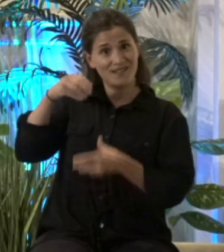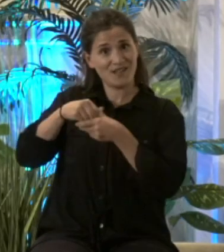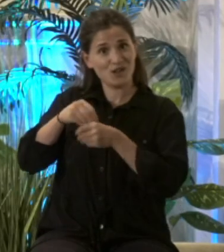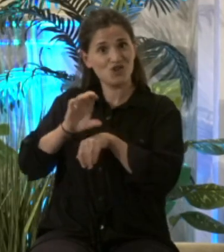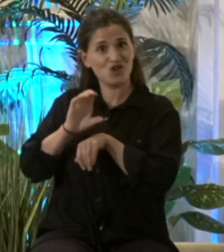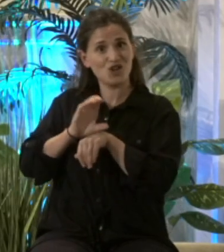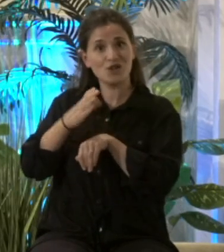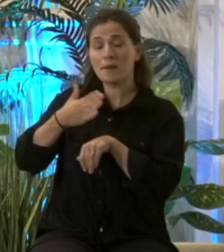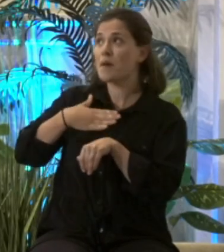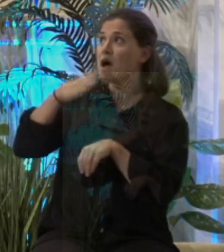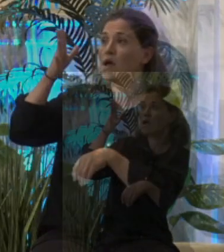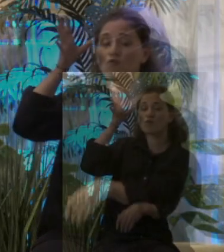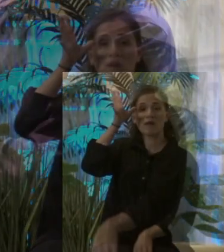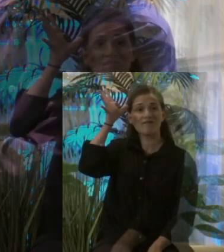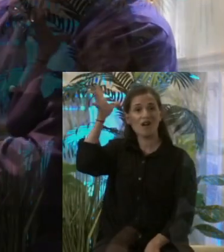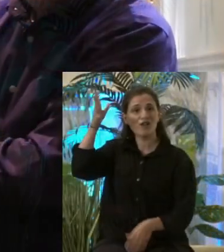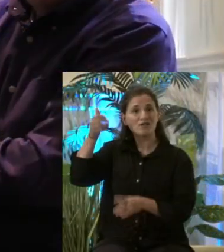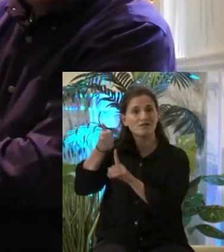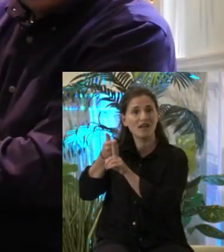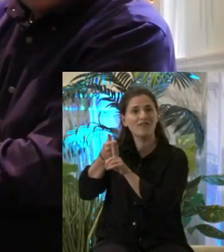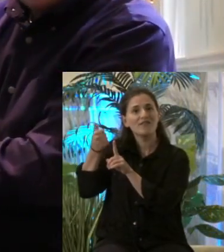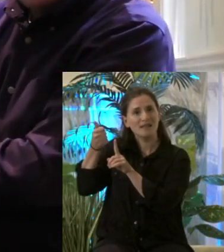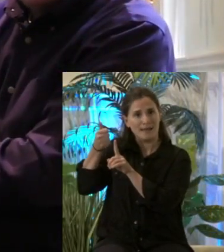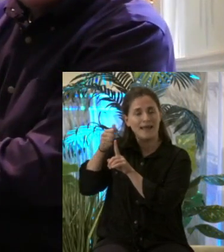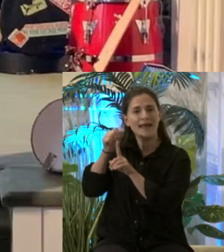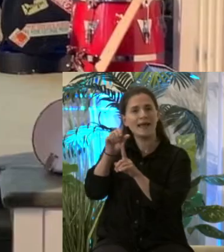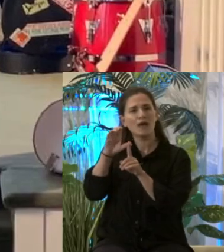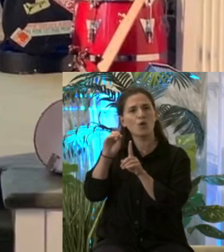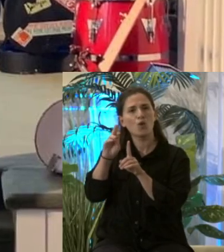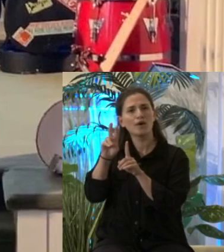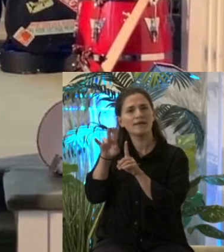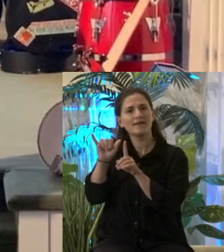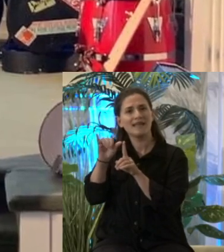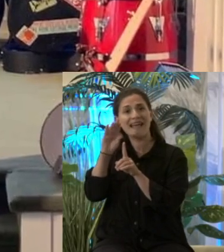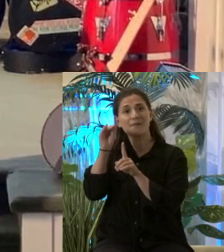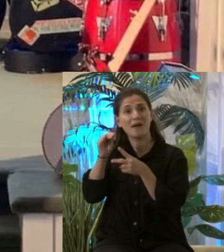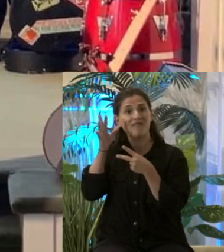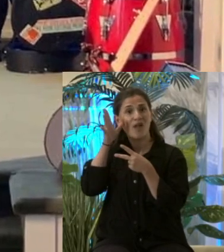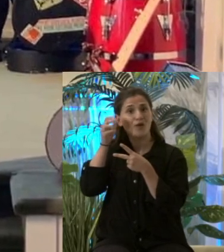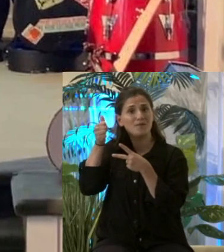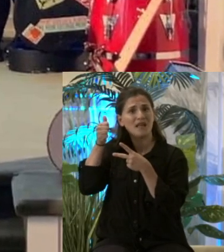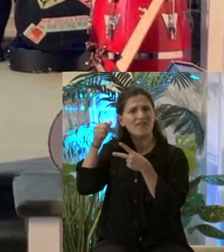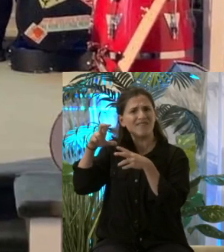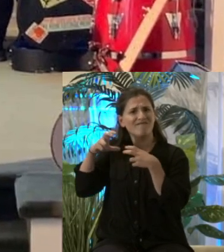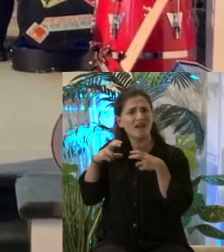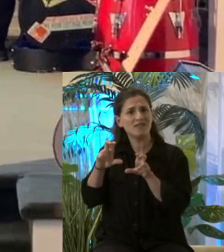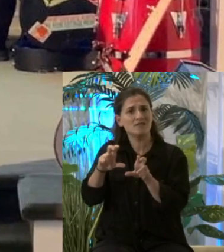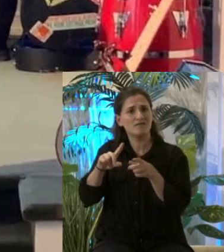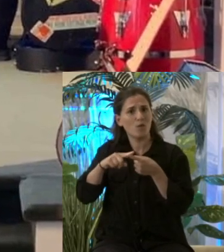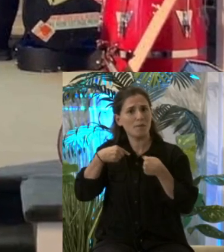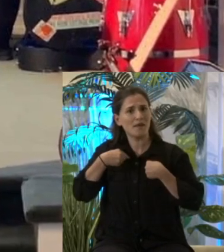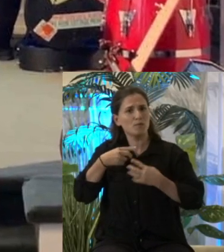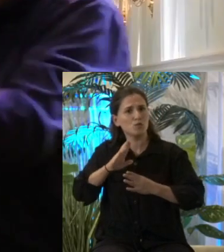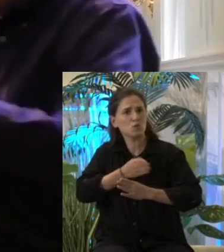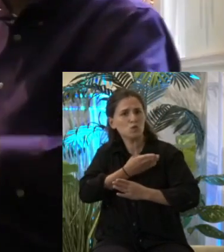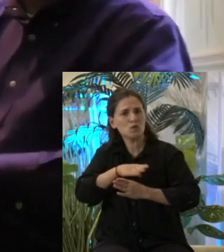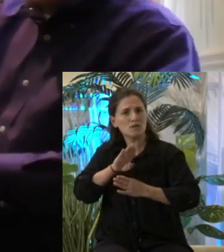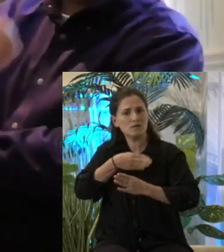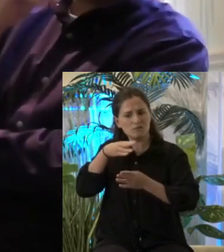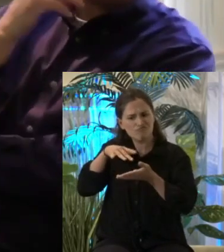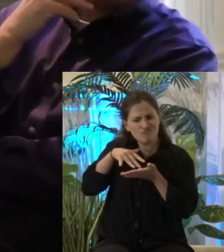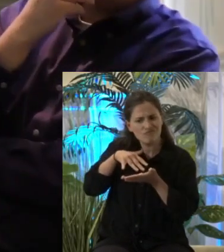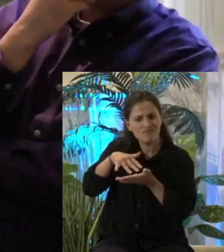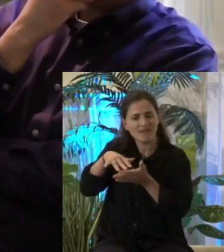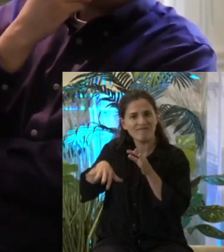it. My paternal grandfather gave me an accordion, and then my father investing in a used piano and finding a